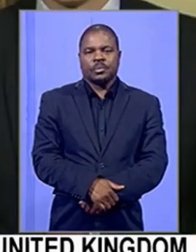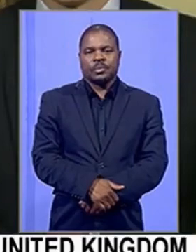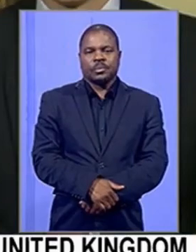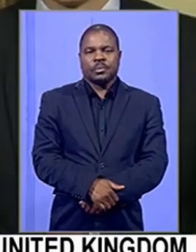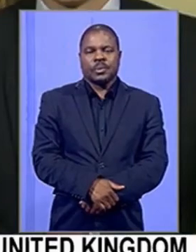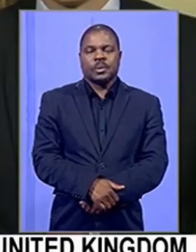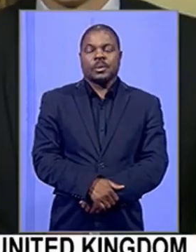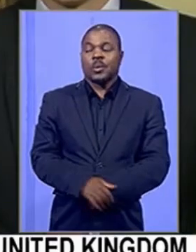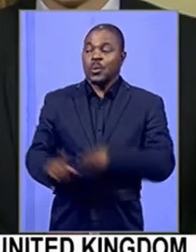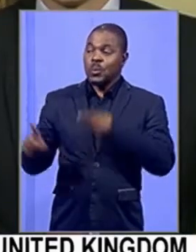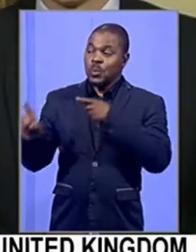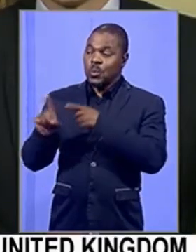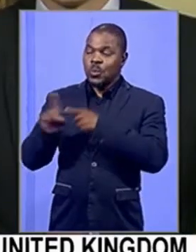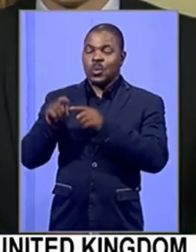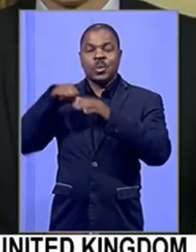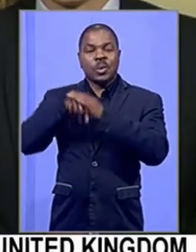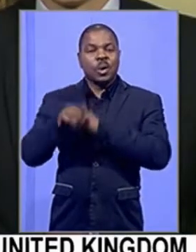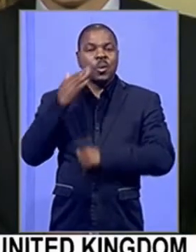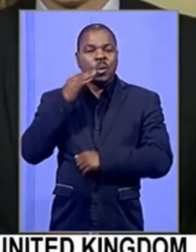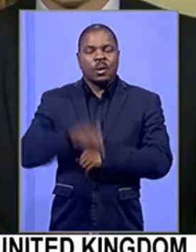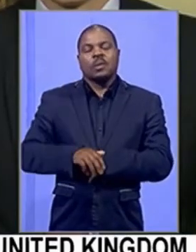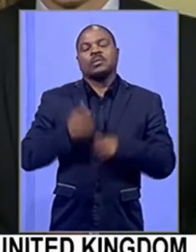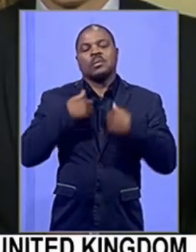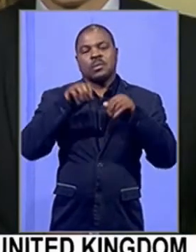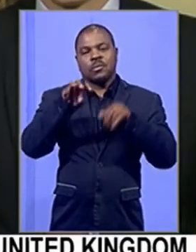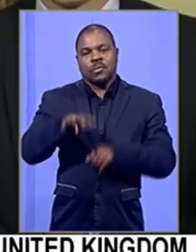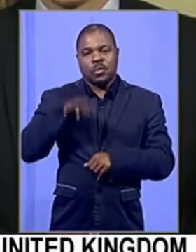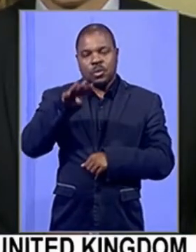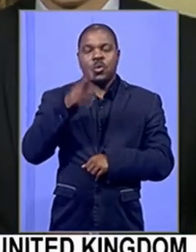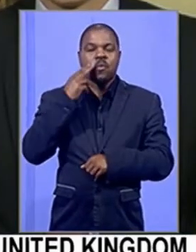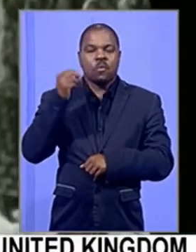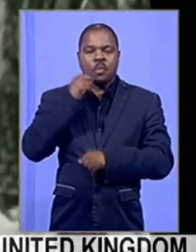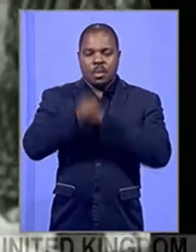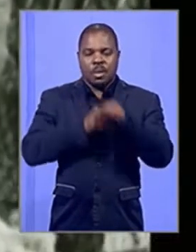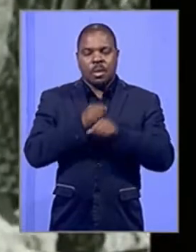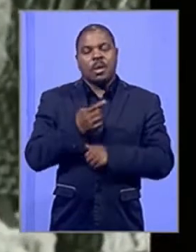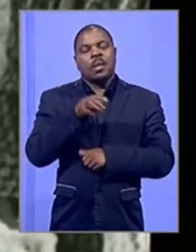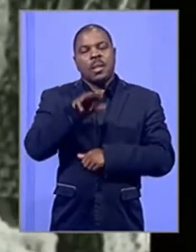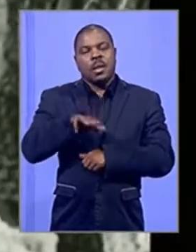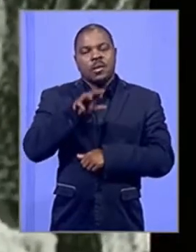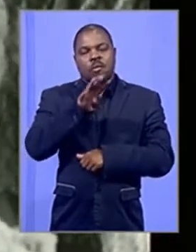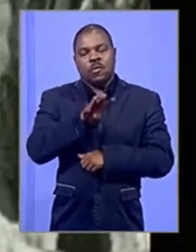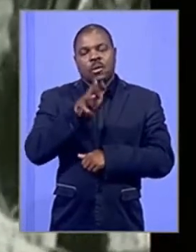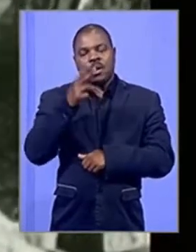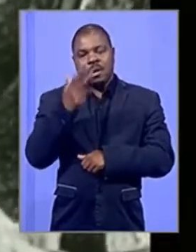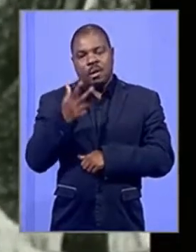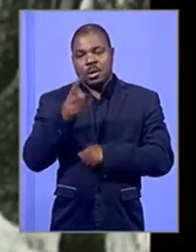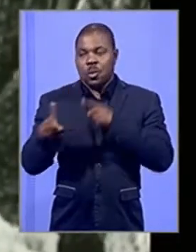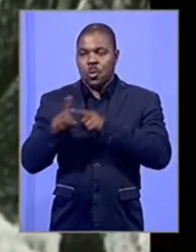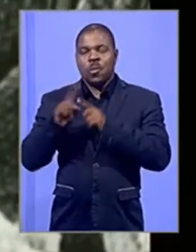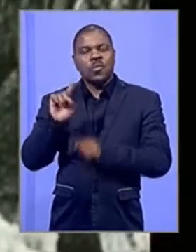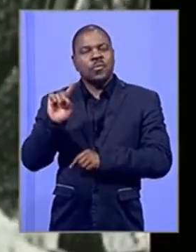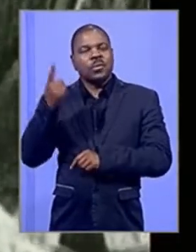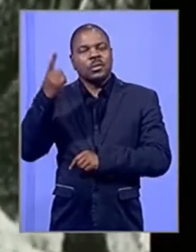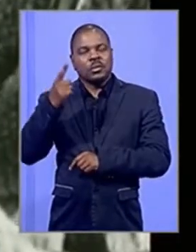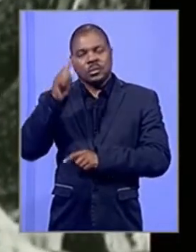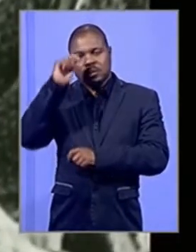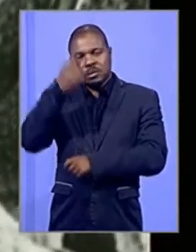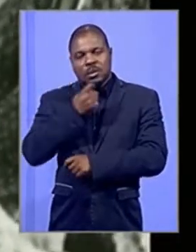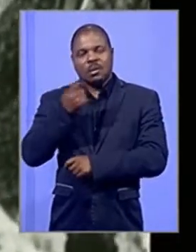Prince Charles wa Britain o belego ka la 14 November ngwageng wa 1948 ka Pakenham. Ke ngwana wa mathomo wa kgosigadi ya nako